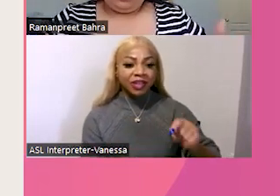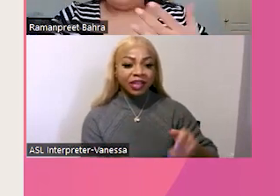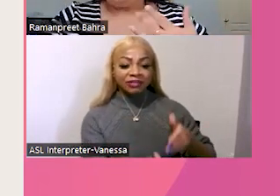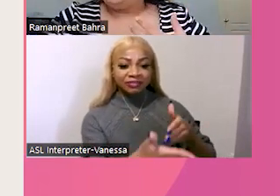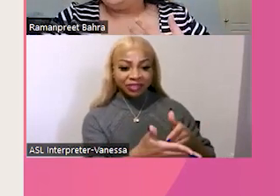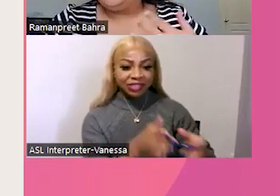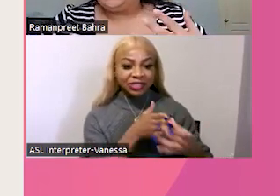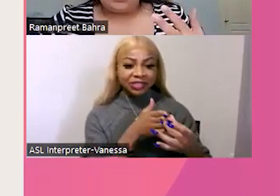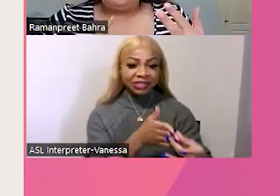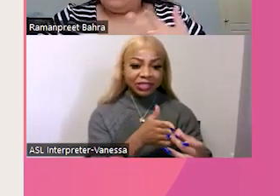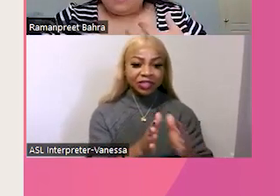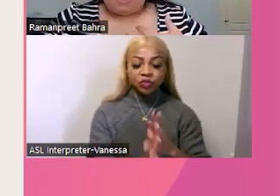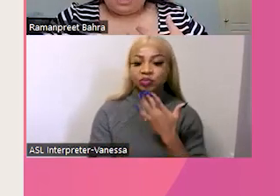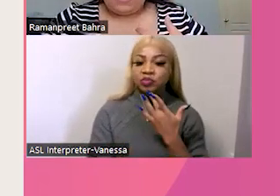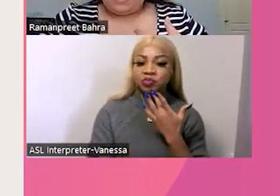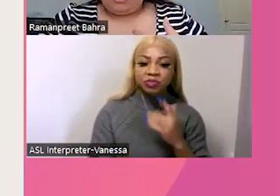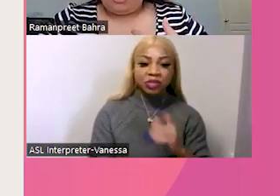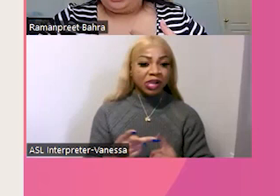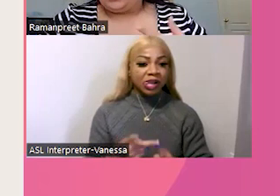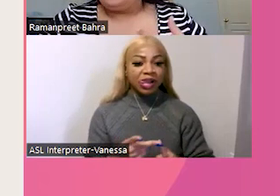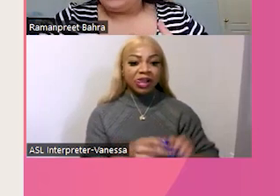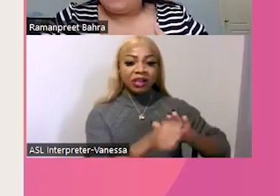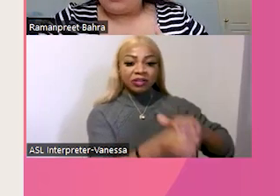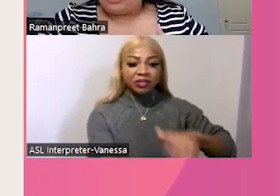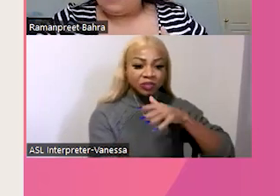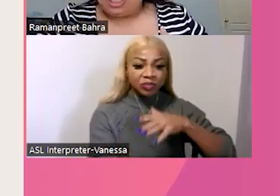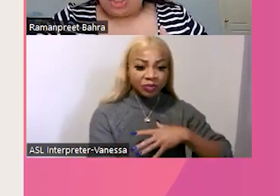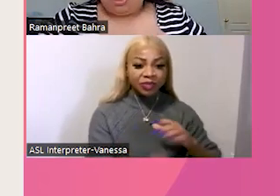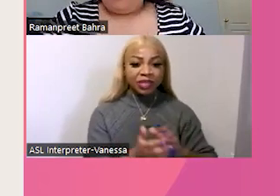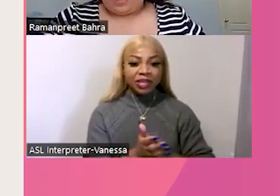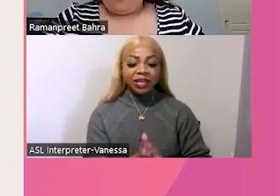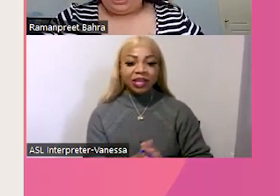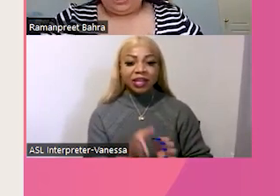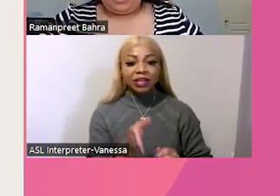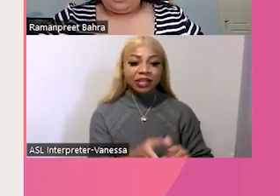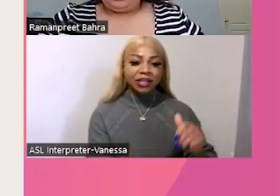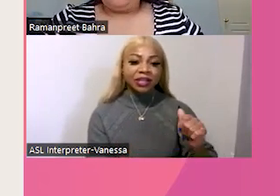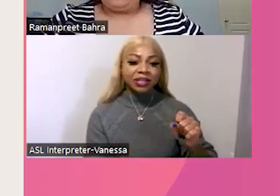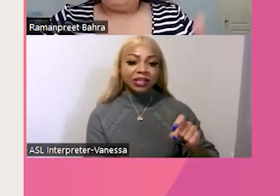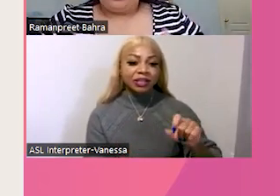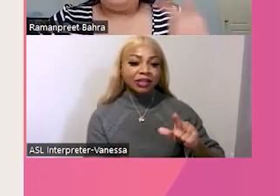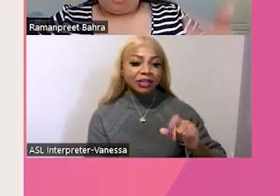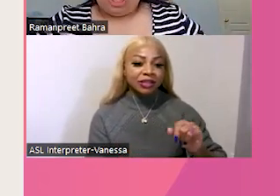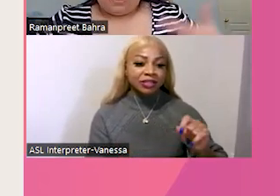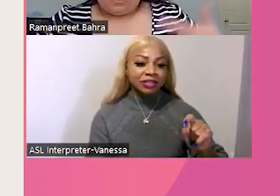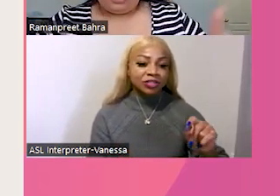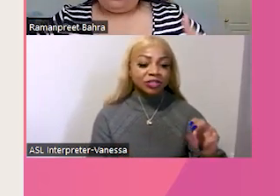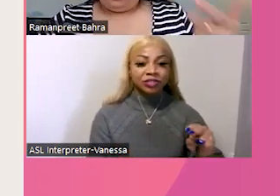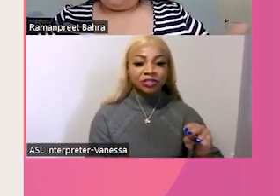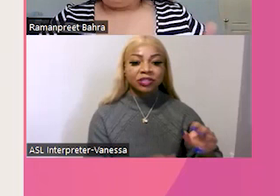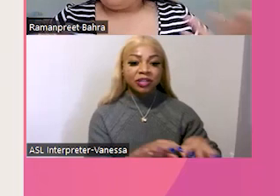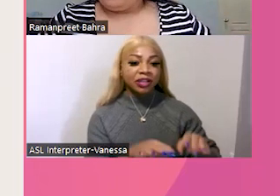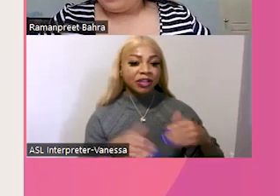to desirability, the defeminization and asexualization of fat bodies, and we'll kind of talk about